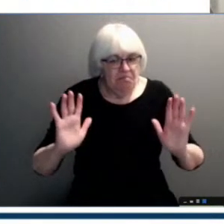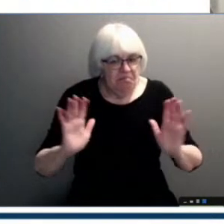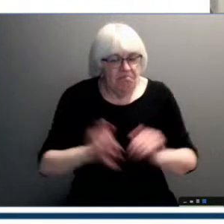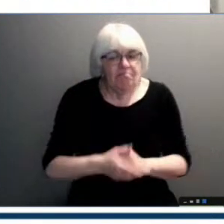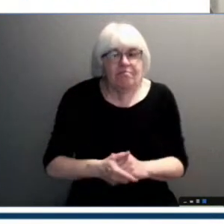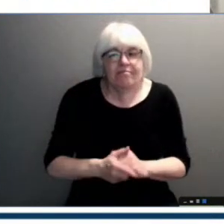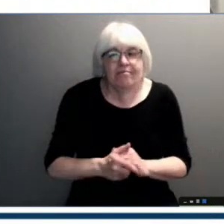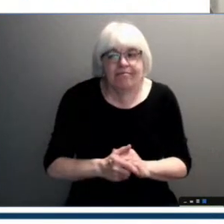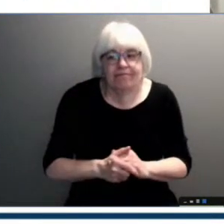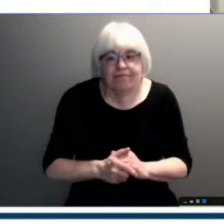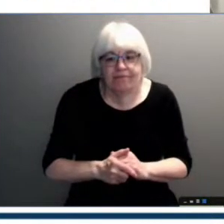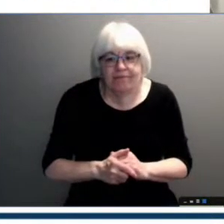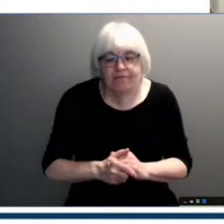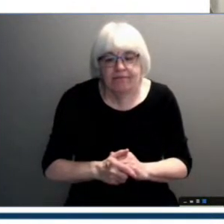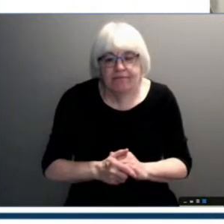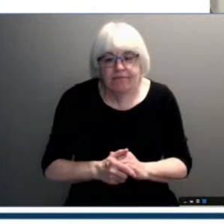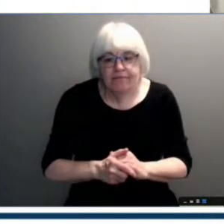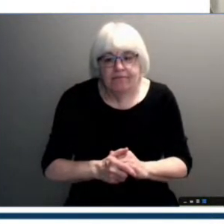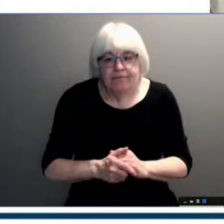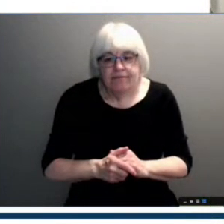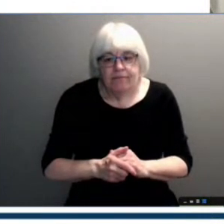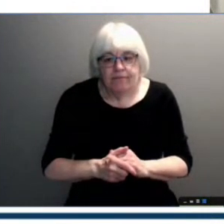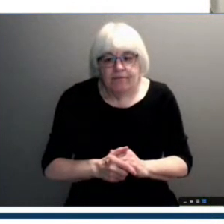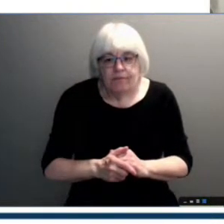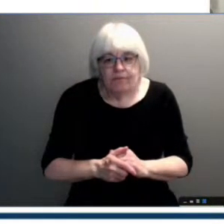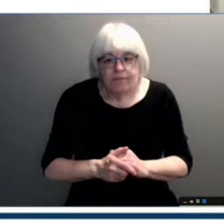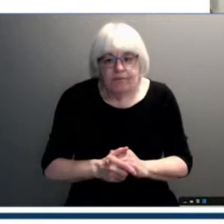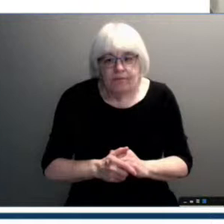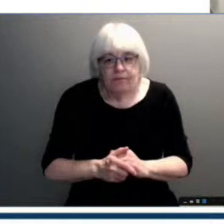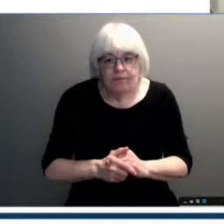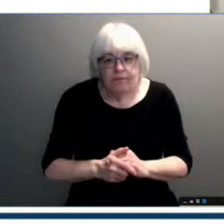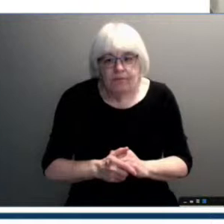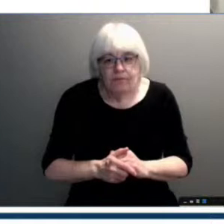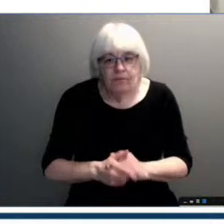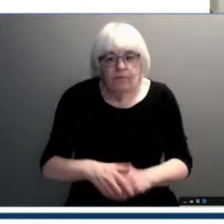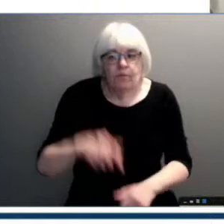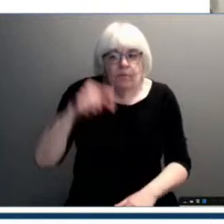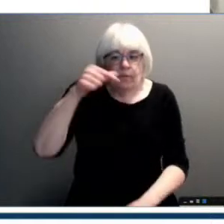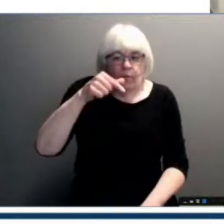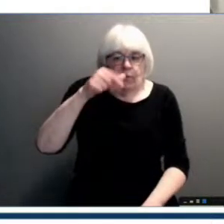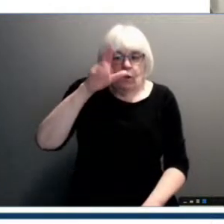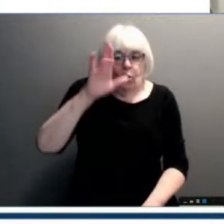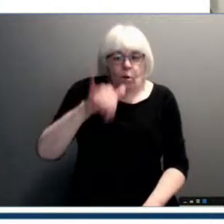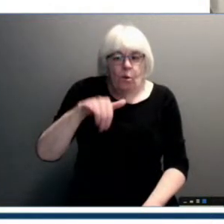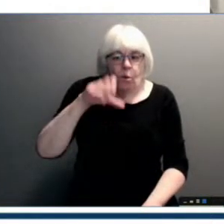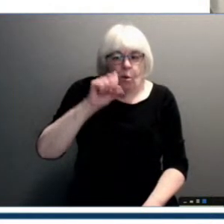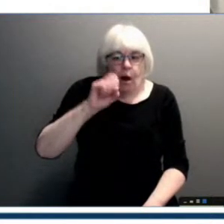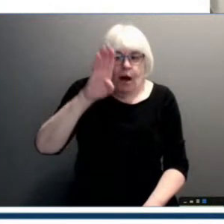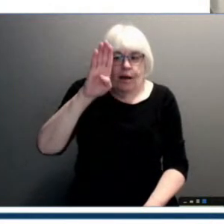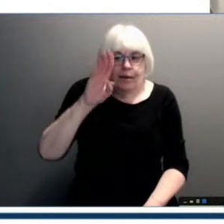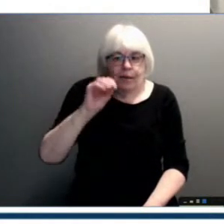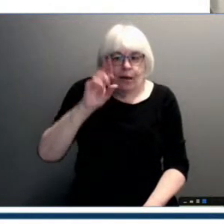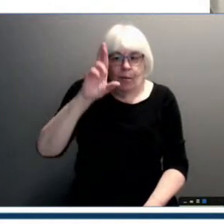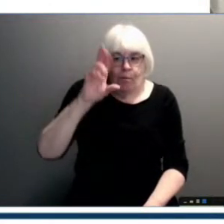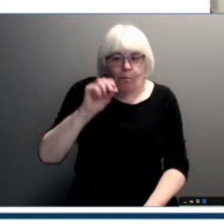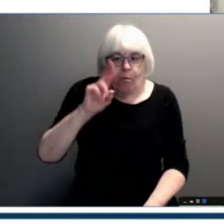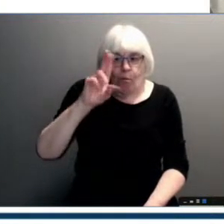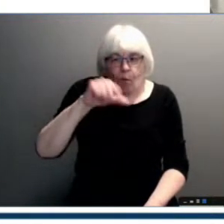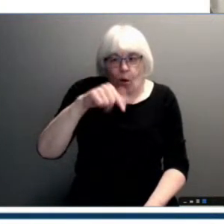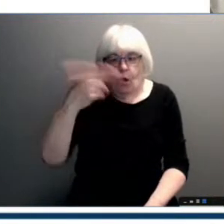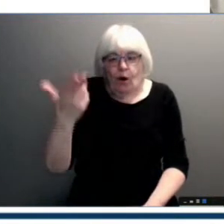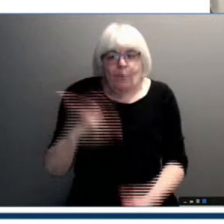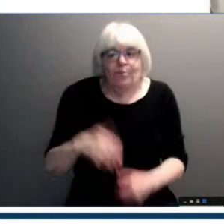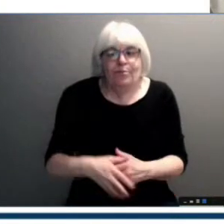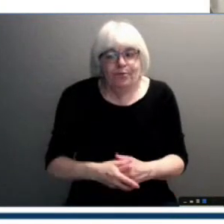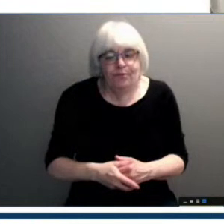from the Guysborough Journal. Go ahead. Yes, hello. Good afternoon. Thank you for taking my question. I'd like